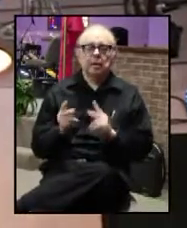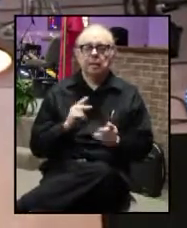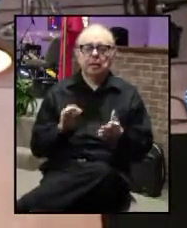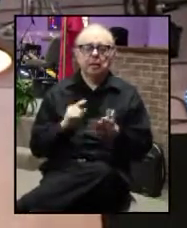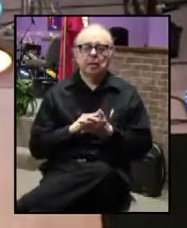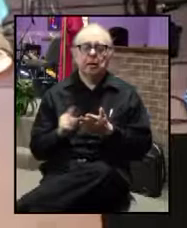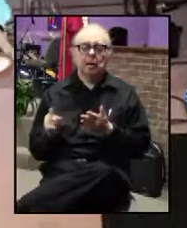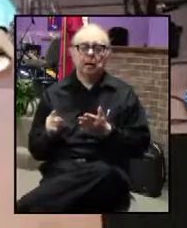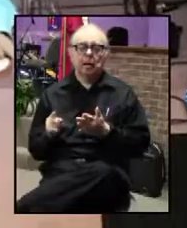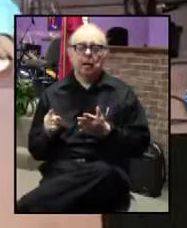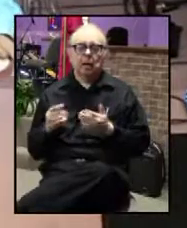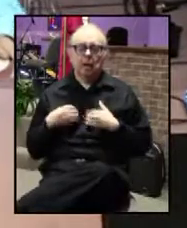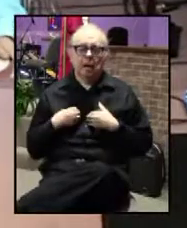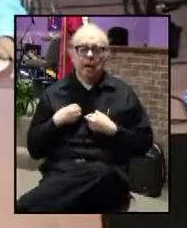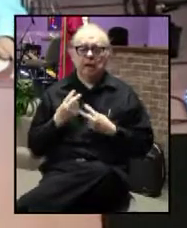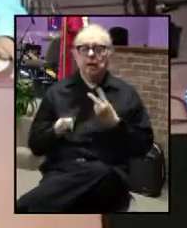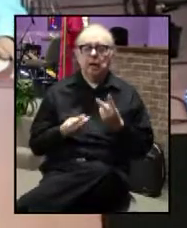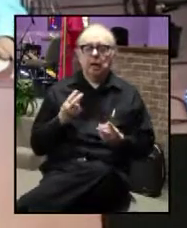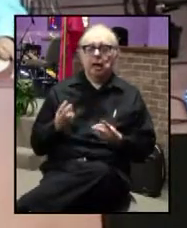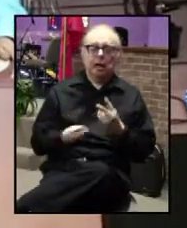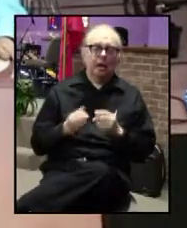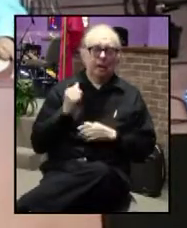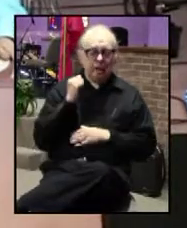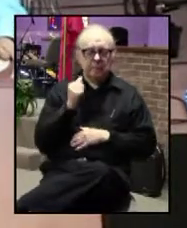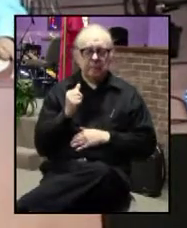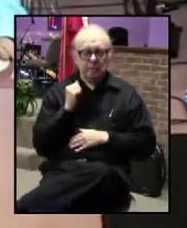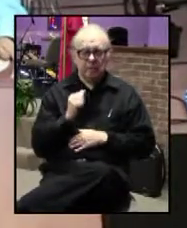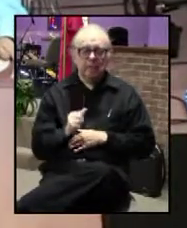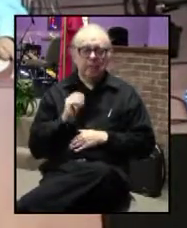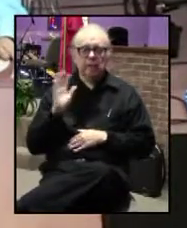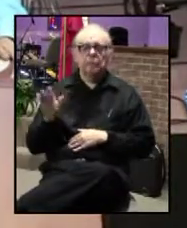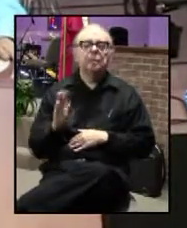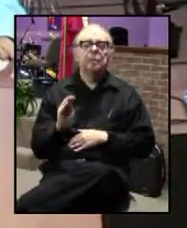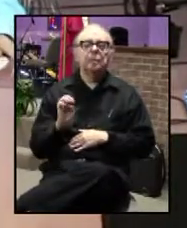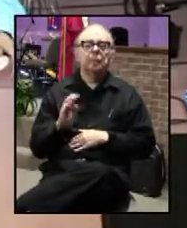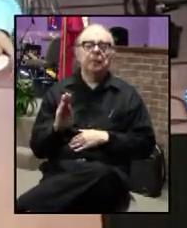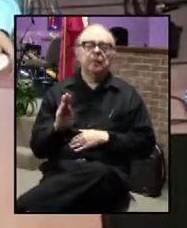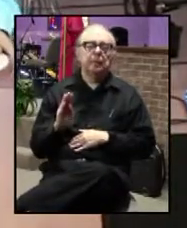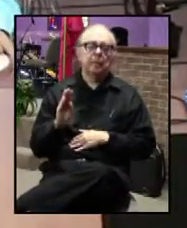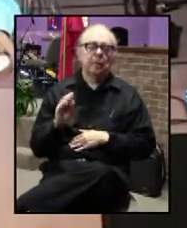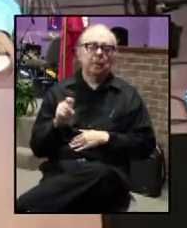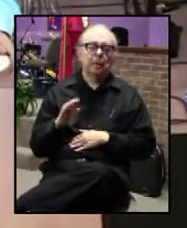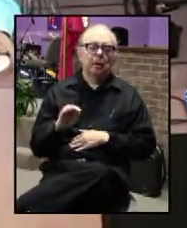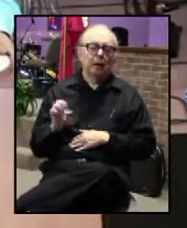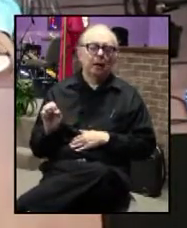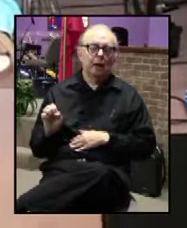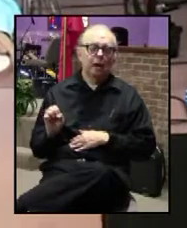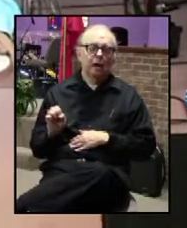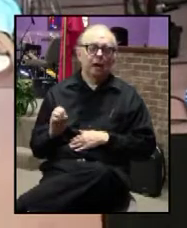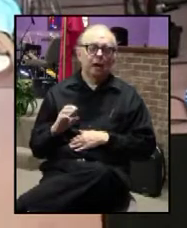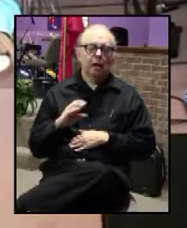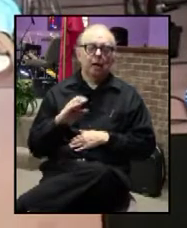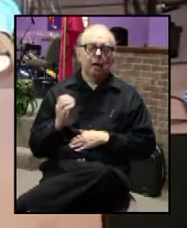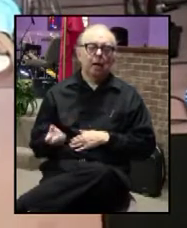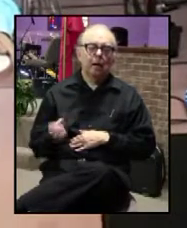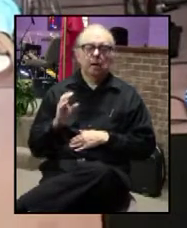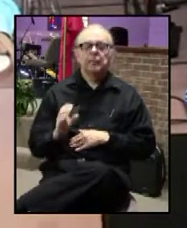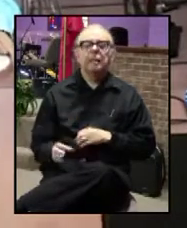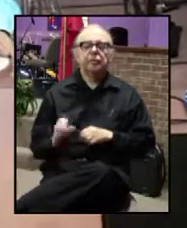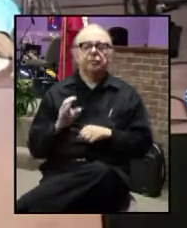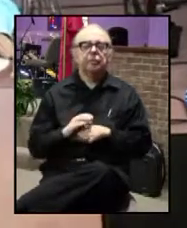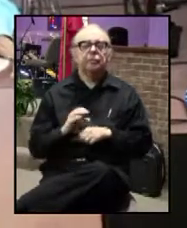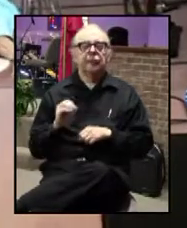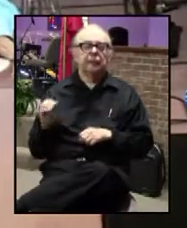this week have visited every day your website at Calvary Baptist Church of